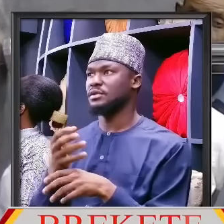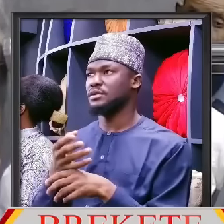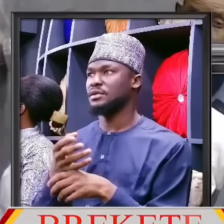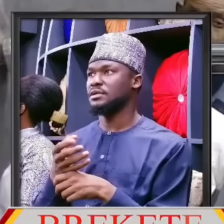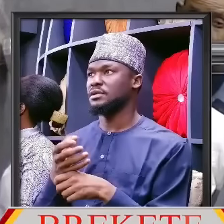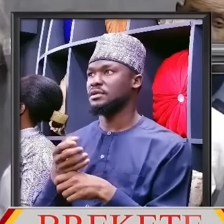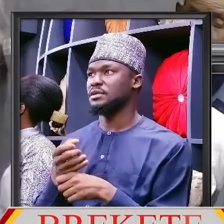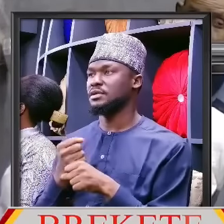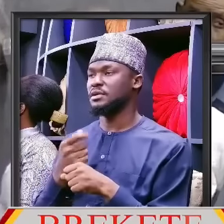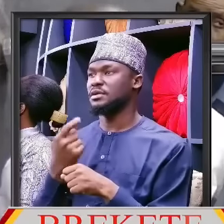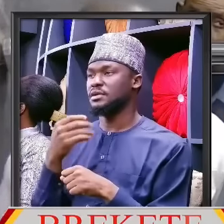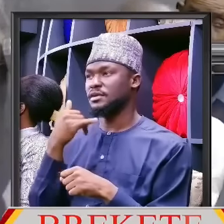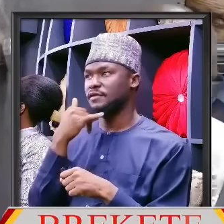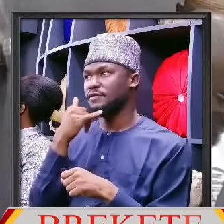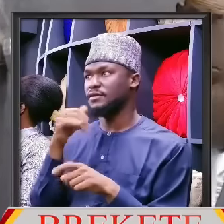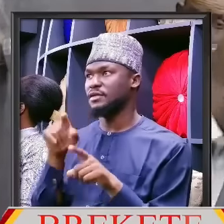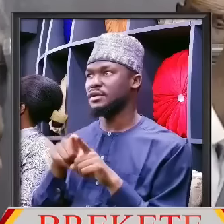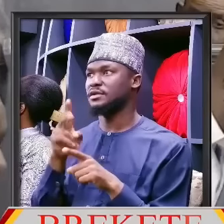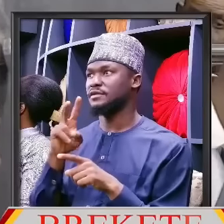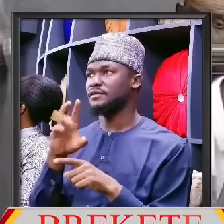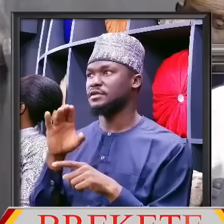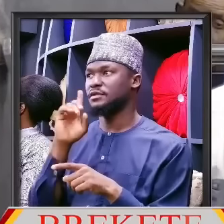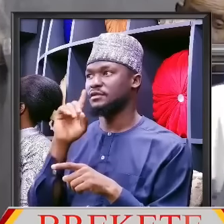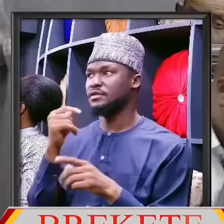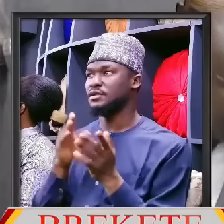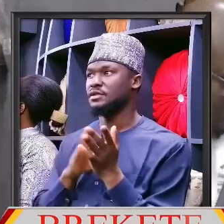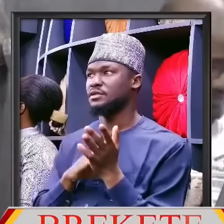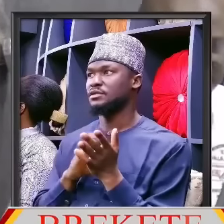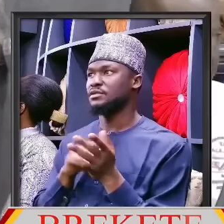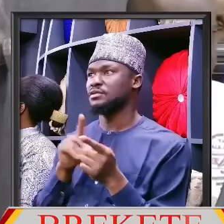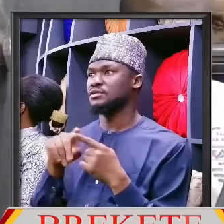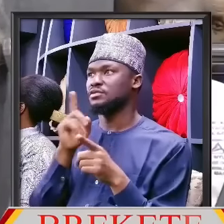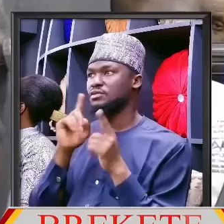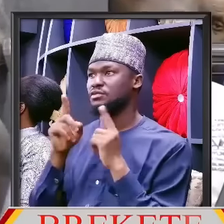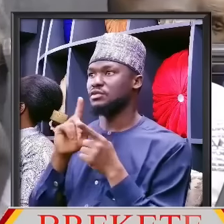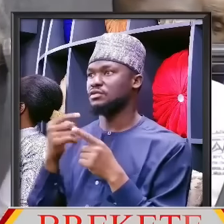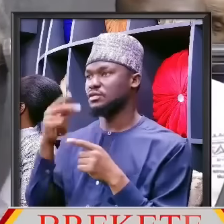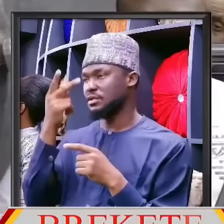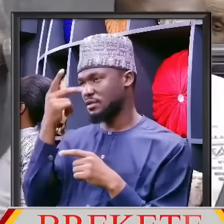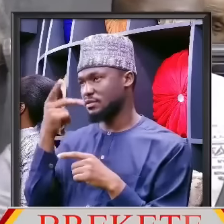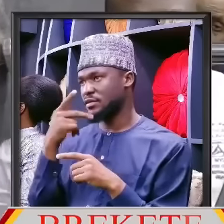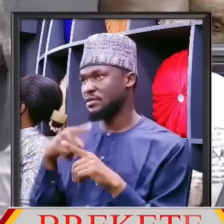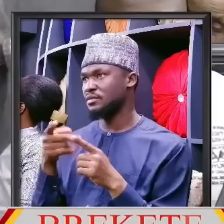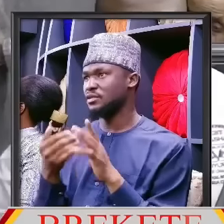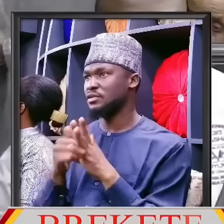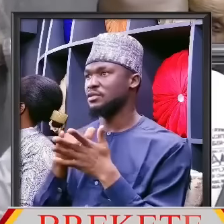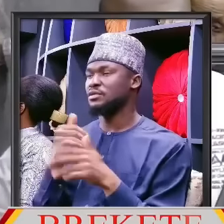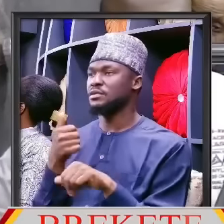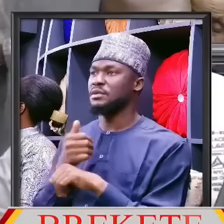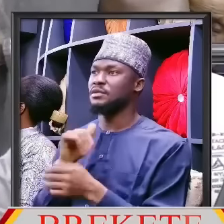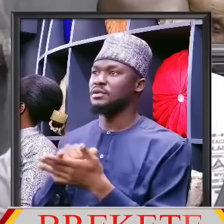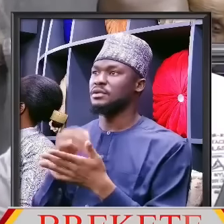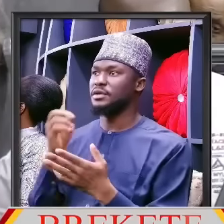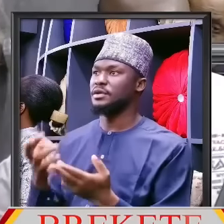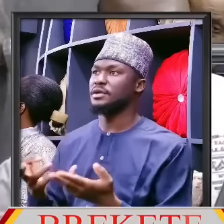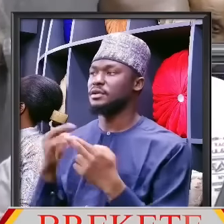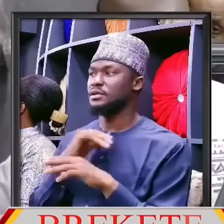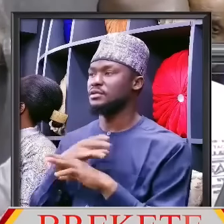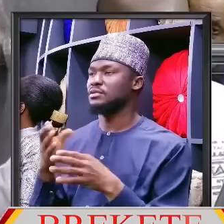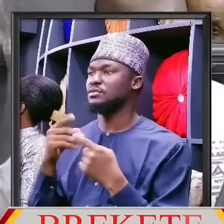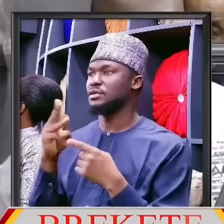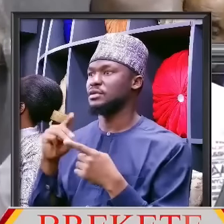We ain't go take the phone as the VC of the school. Talk to the parents now. But those allegations were in the race. I don't want to